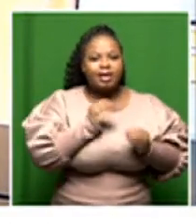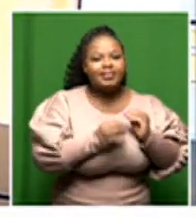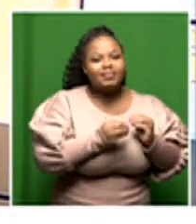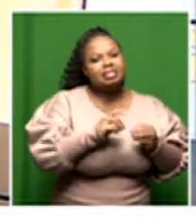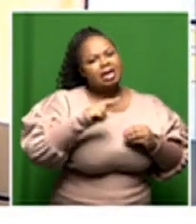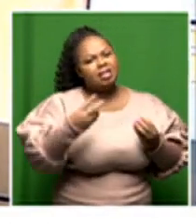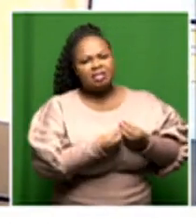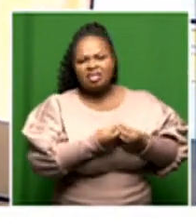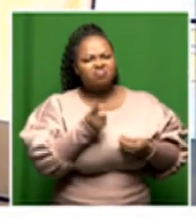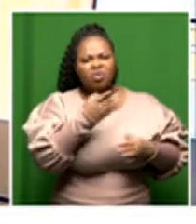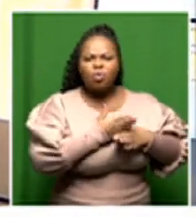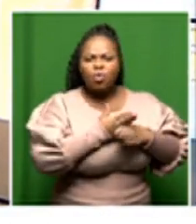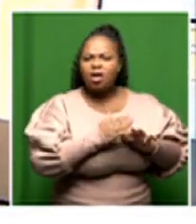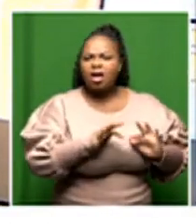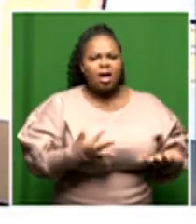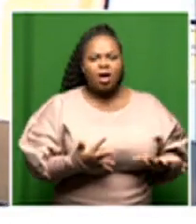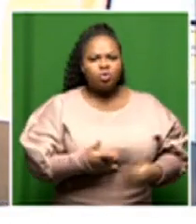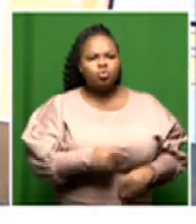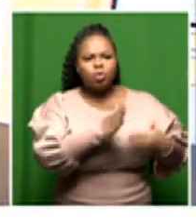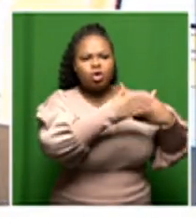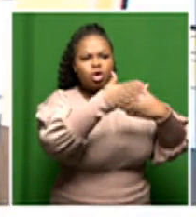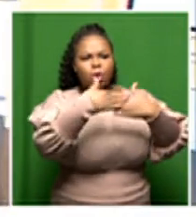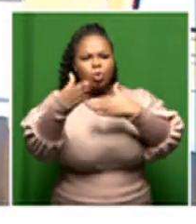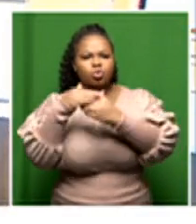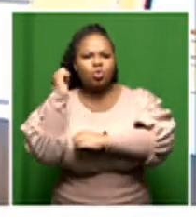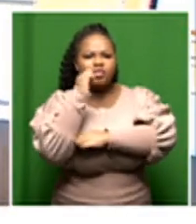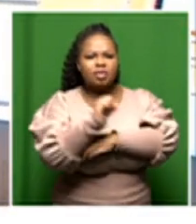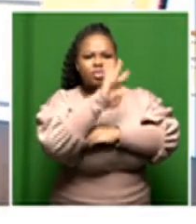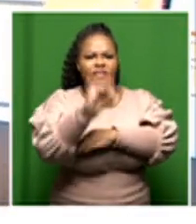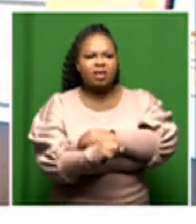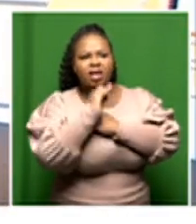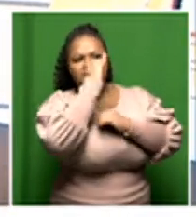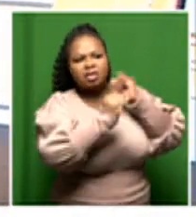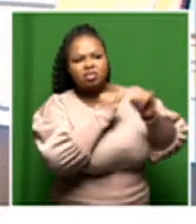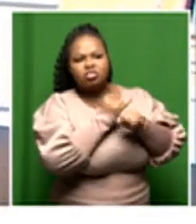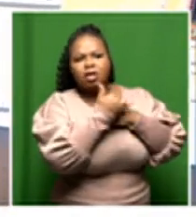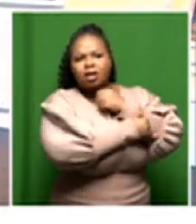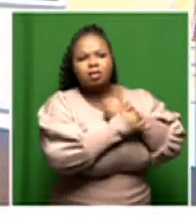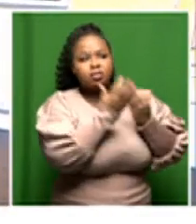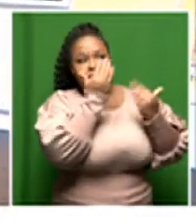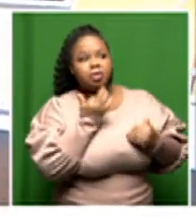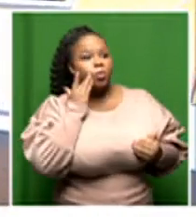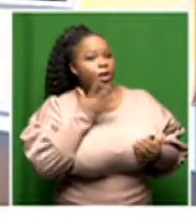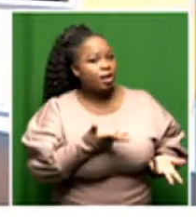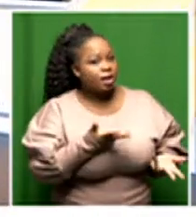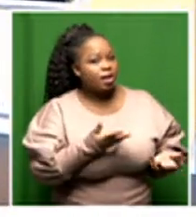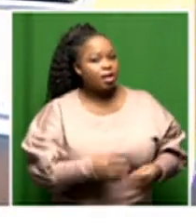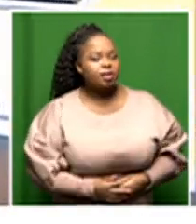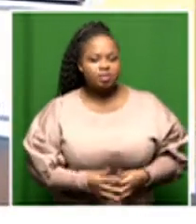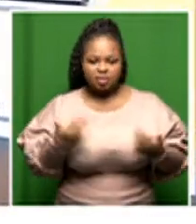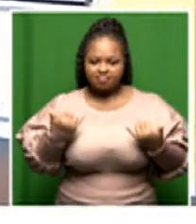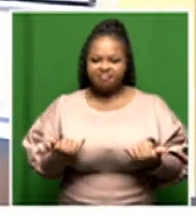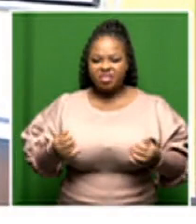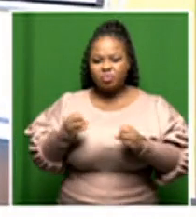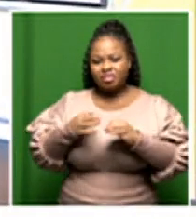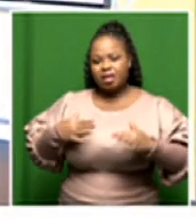And how does this work? When are these closures expected? Well, we've begun the process